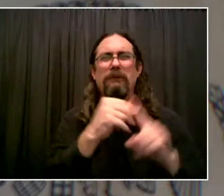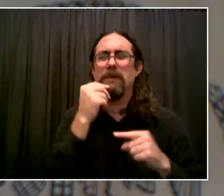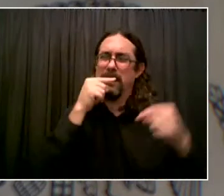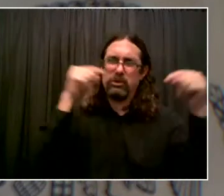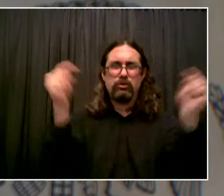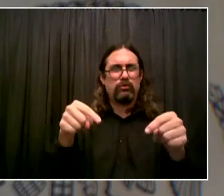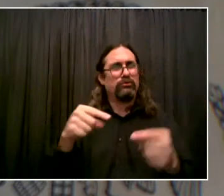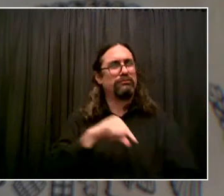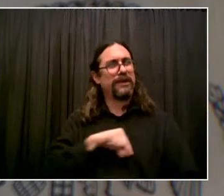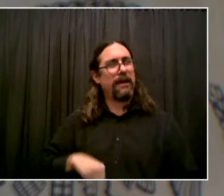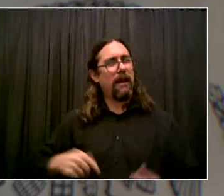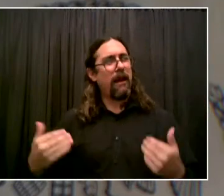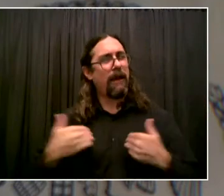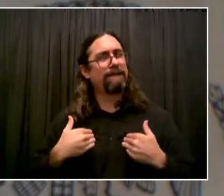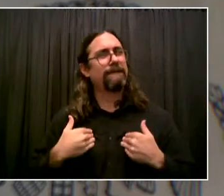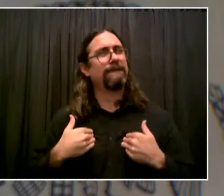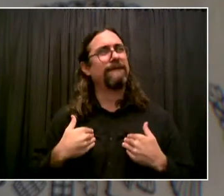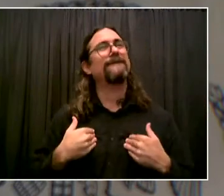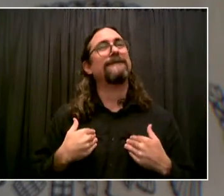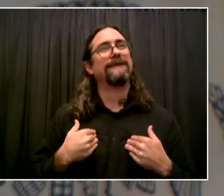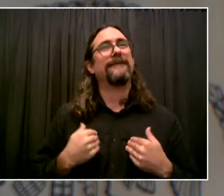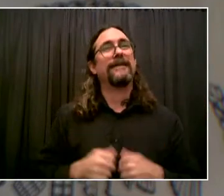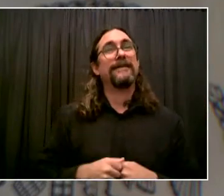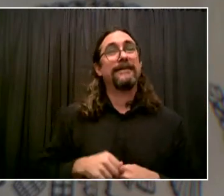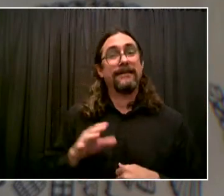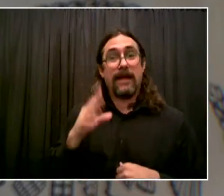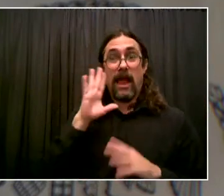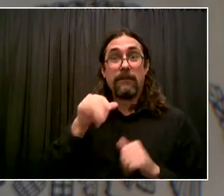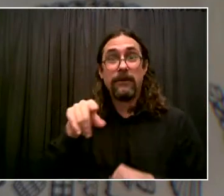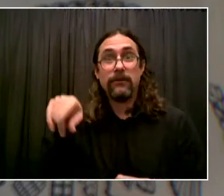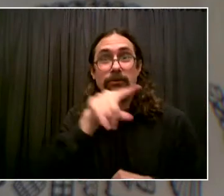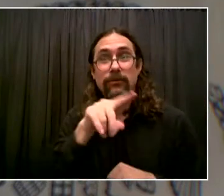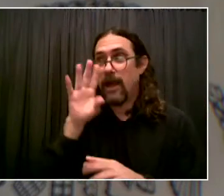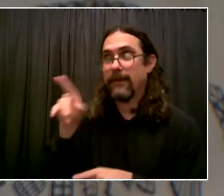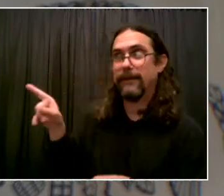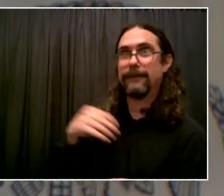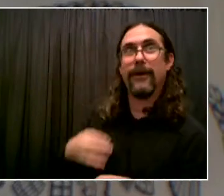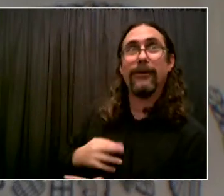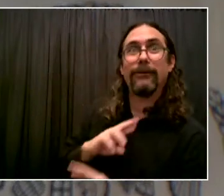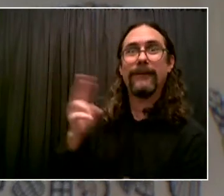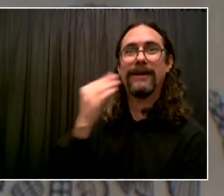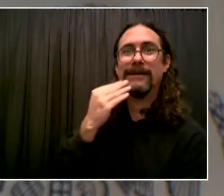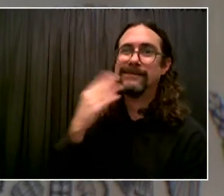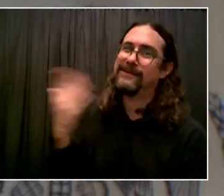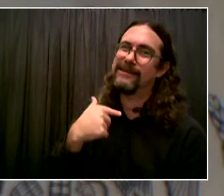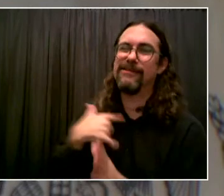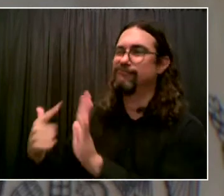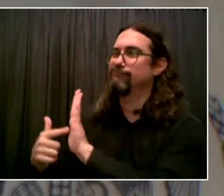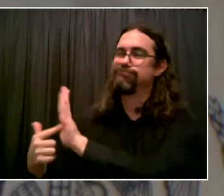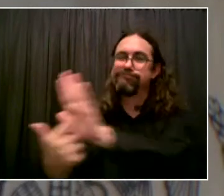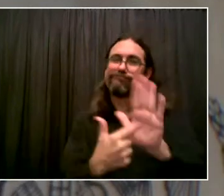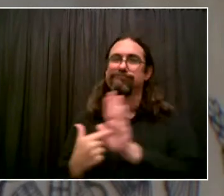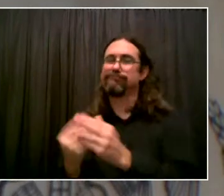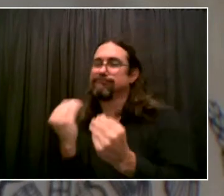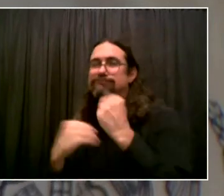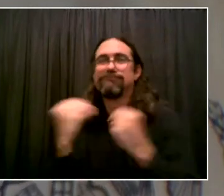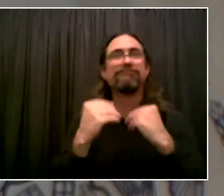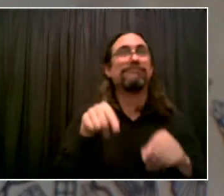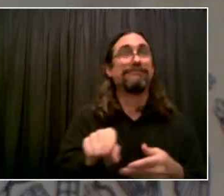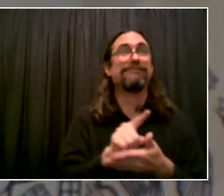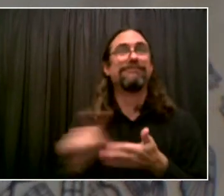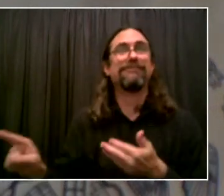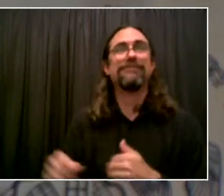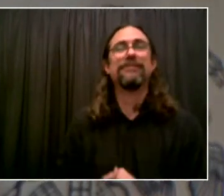appetite this week. But on a serious note, we have been through a lot here in Queens, as you alluded to. We were